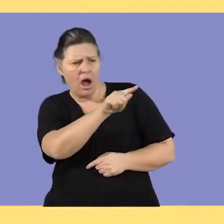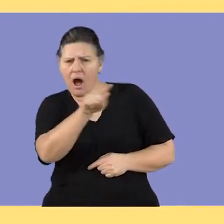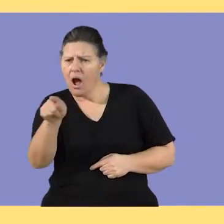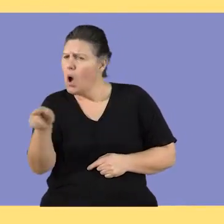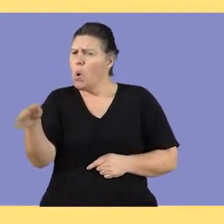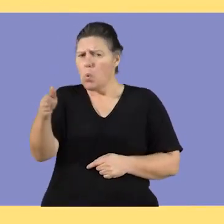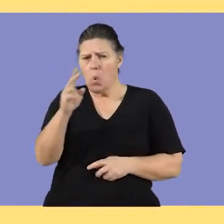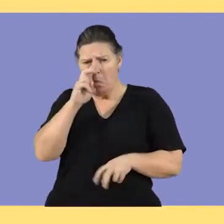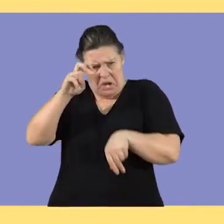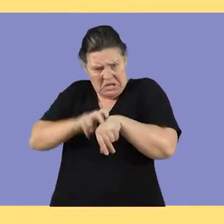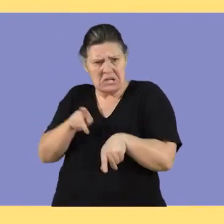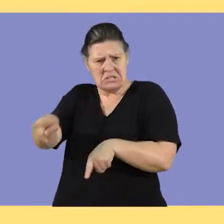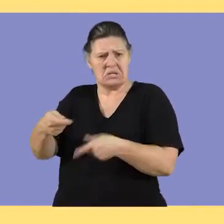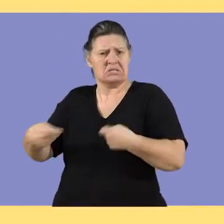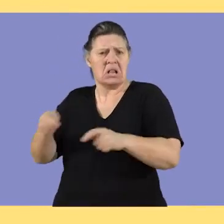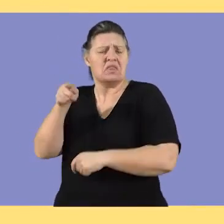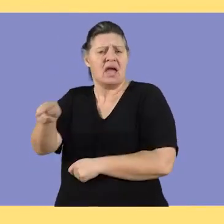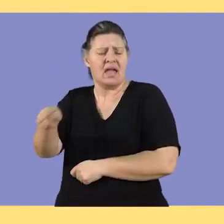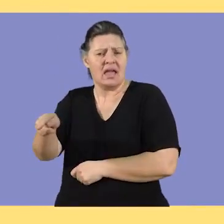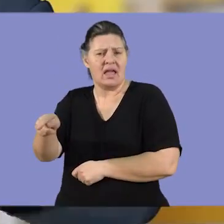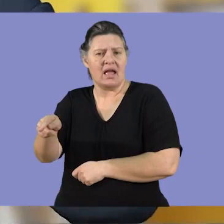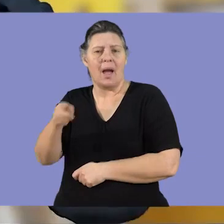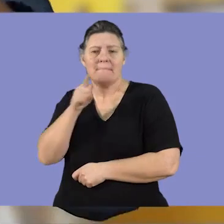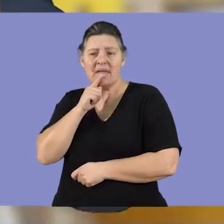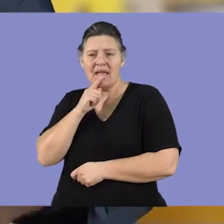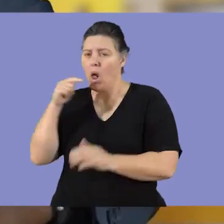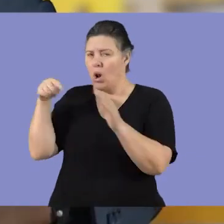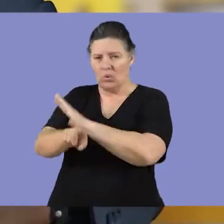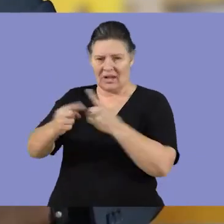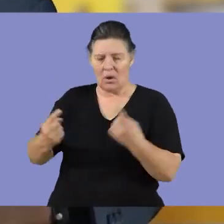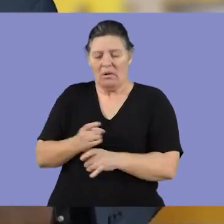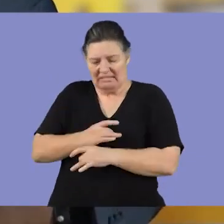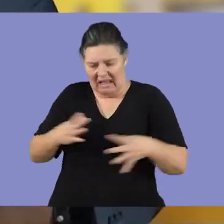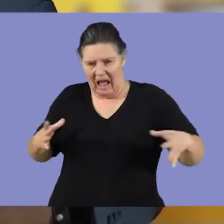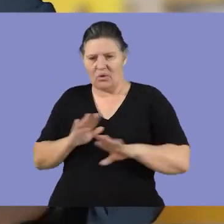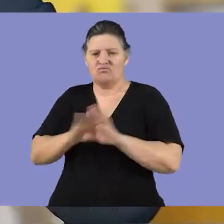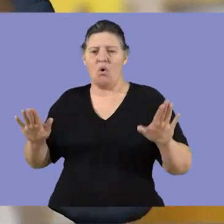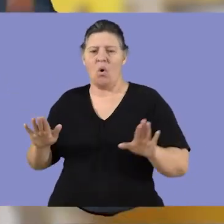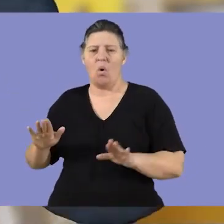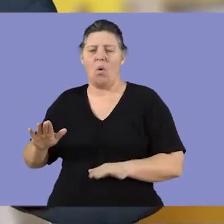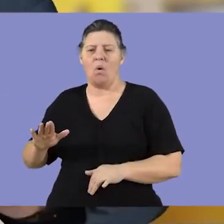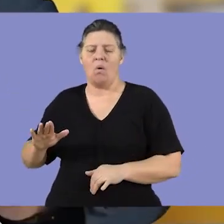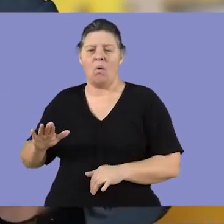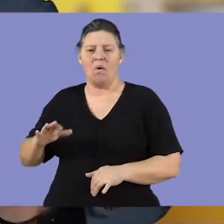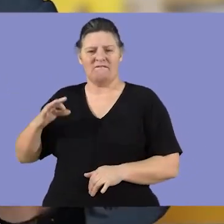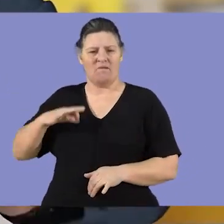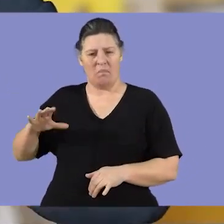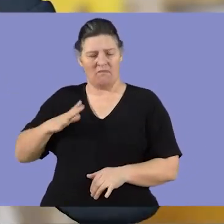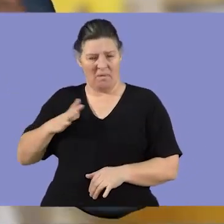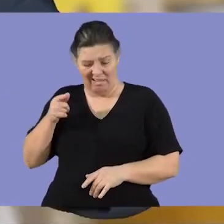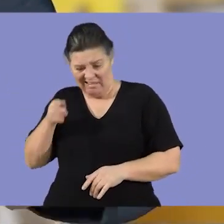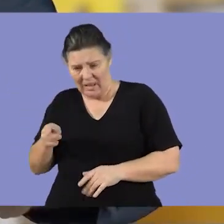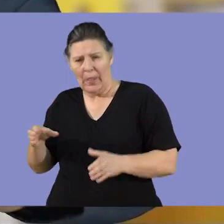in the market. The moment they see the opportunity in the market, they can't wait to lose it, so they would rather start it on a smaller